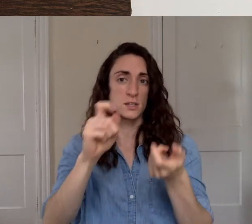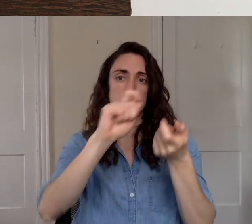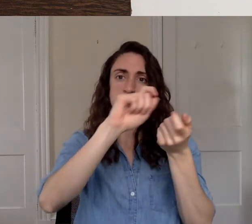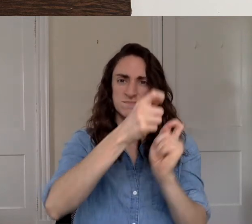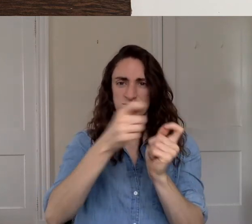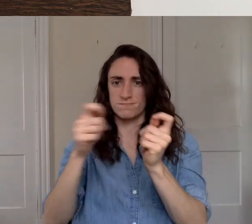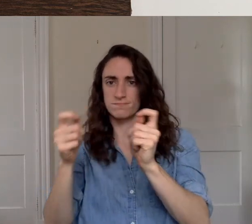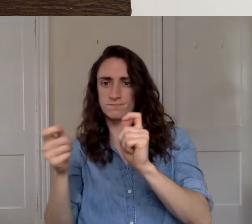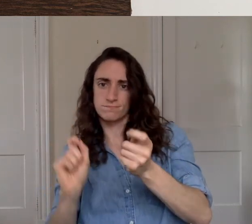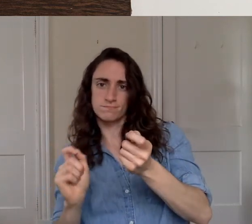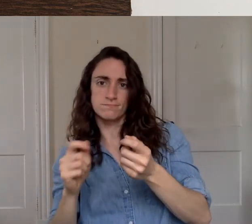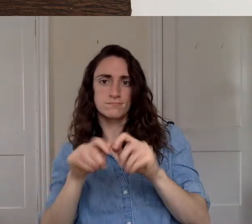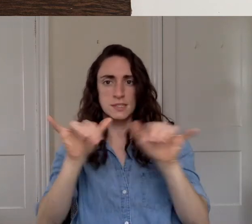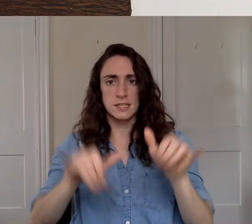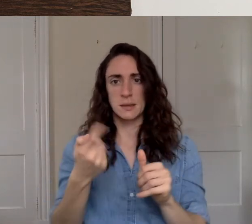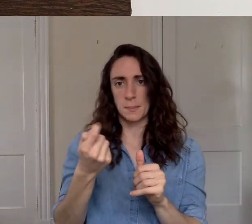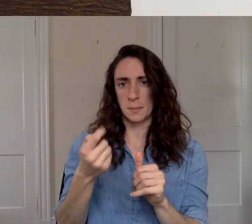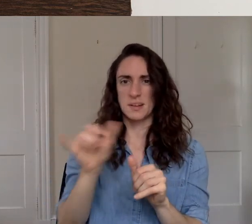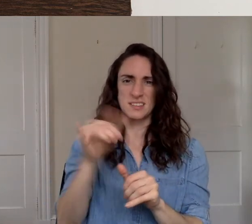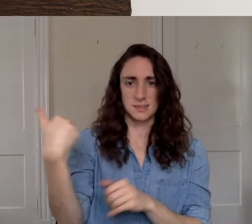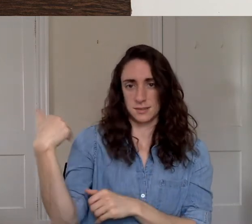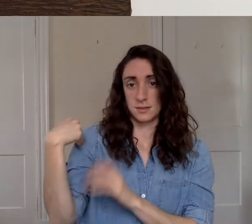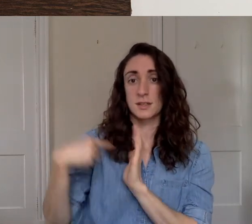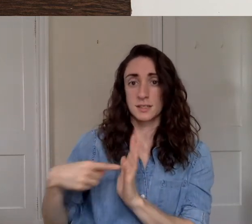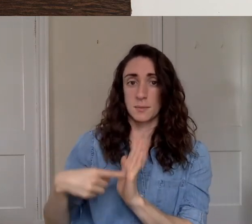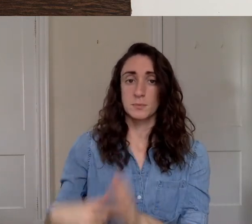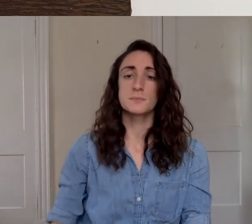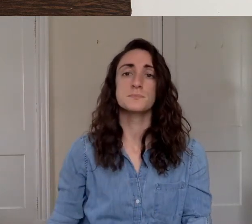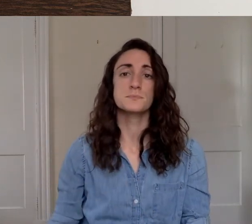system, like in the previous example.